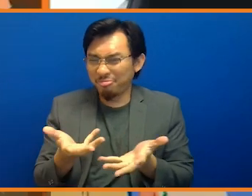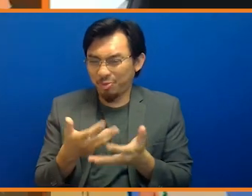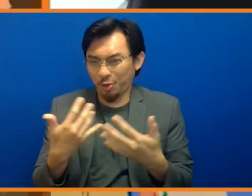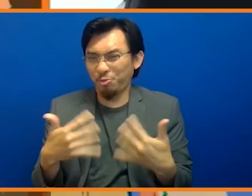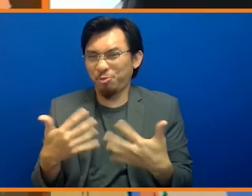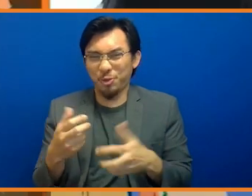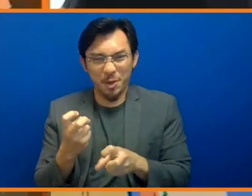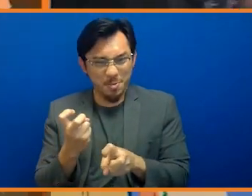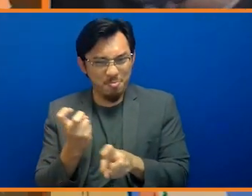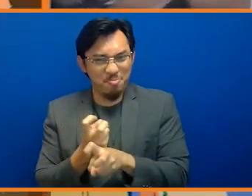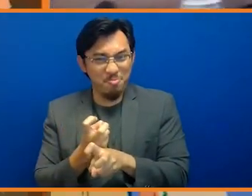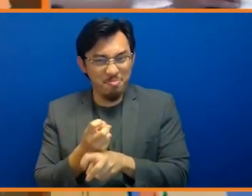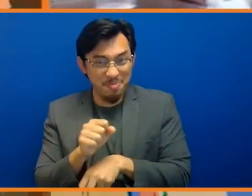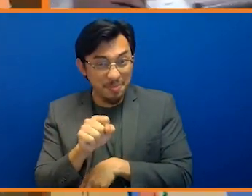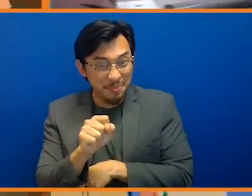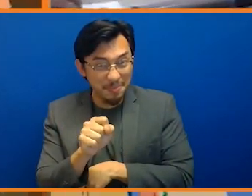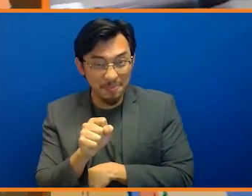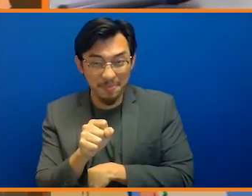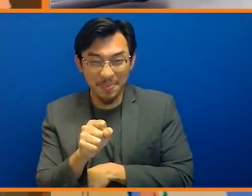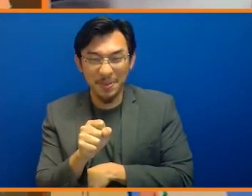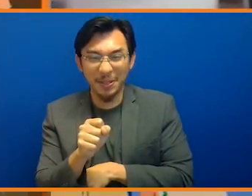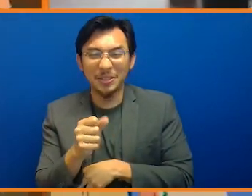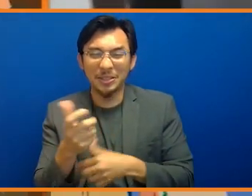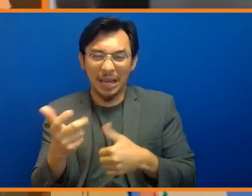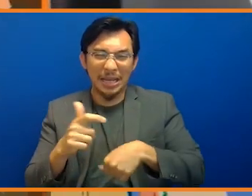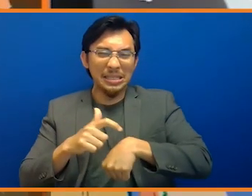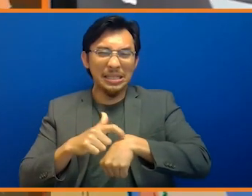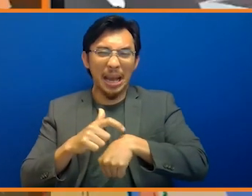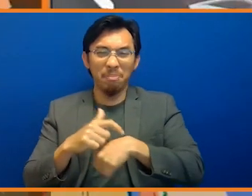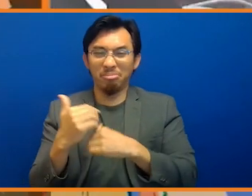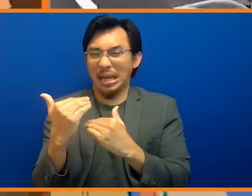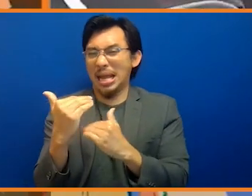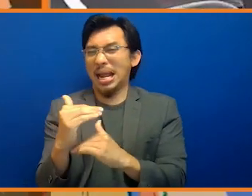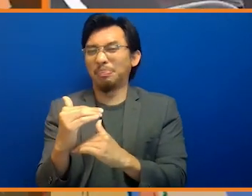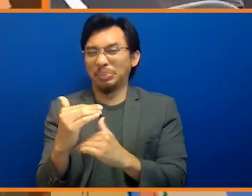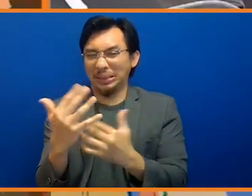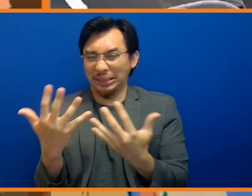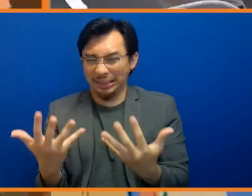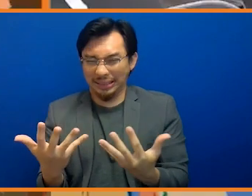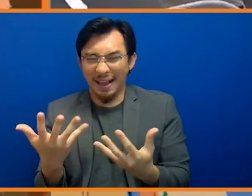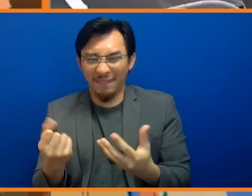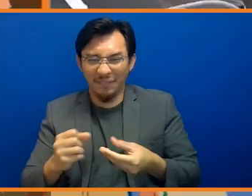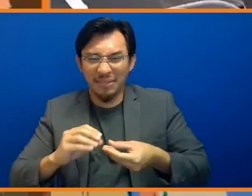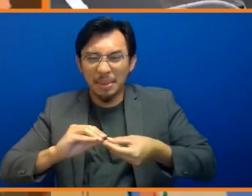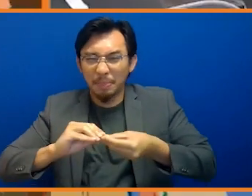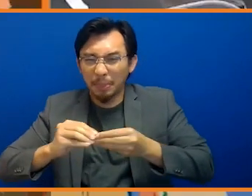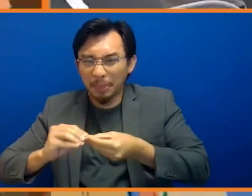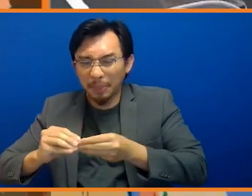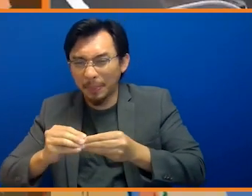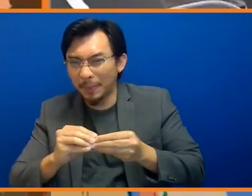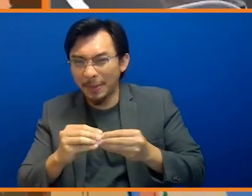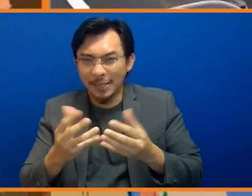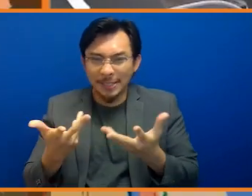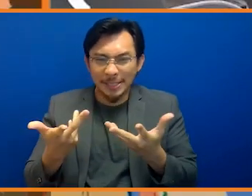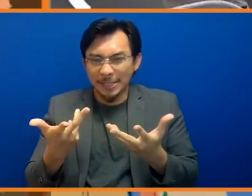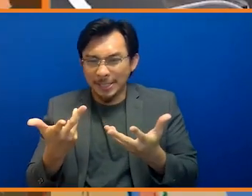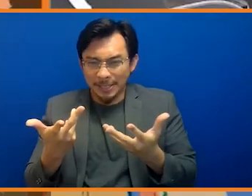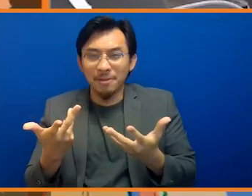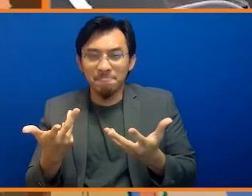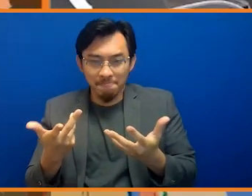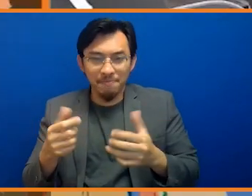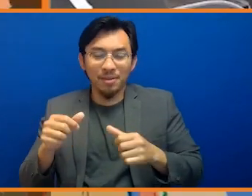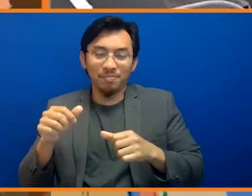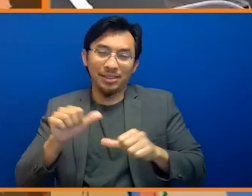is really tough, yeah, because of very limited time and then a lot of problems that you need to tackle on the science